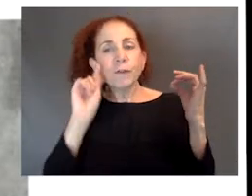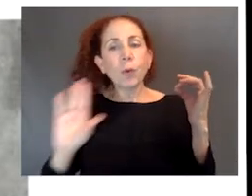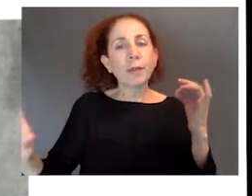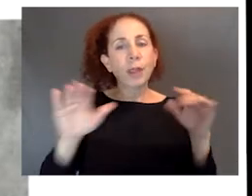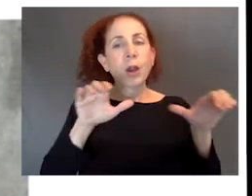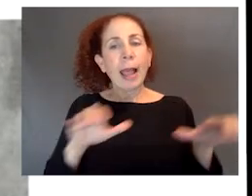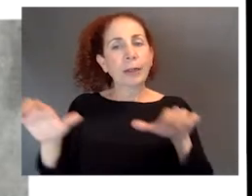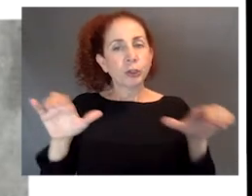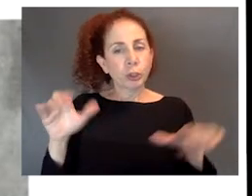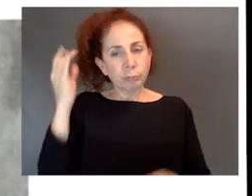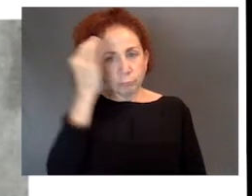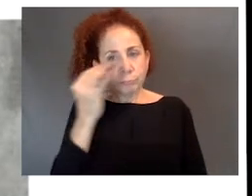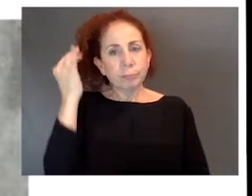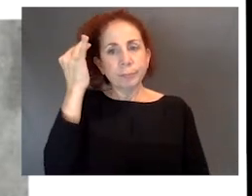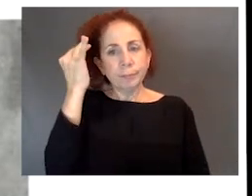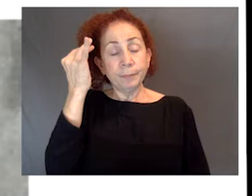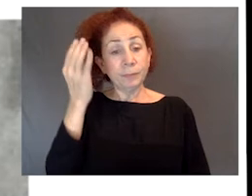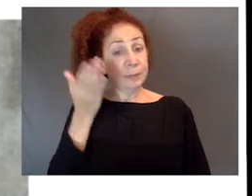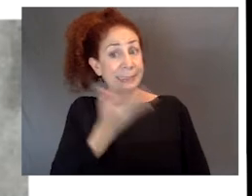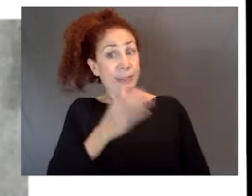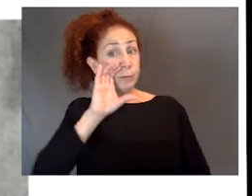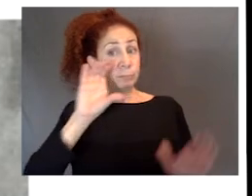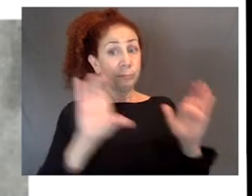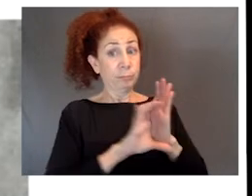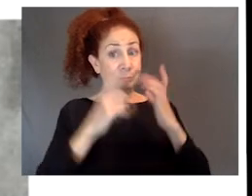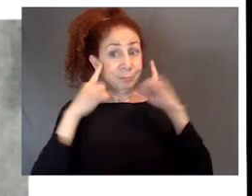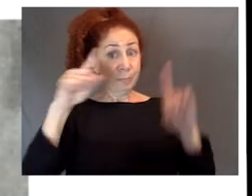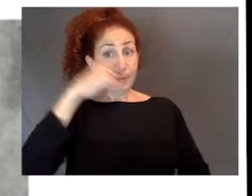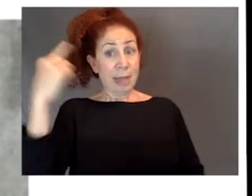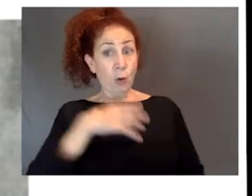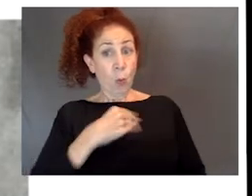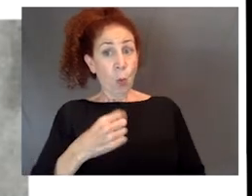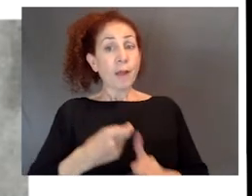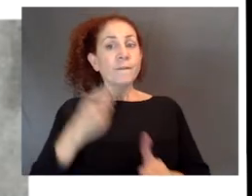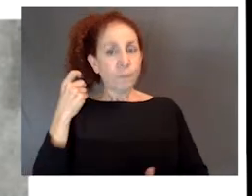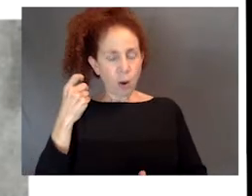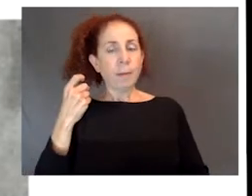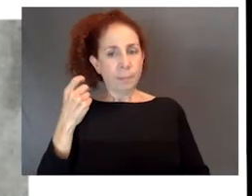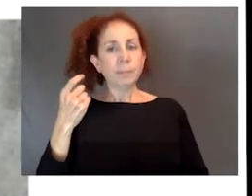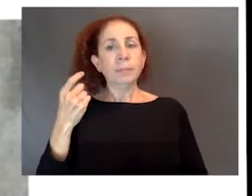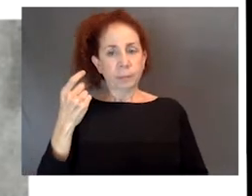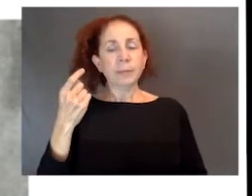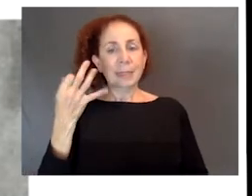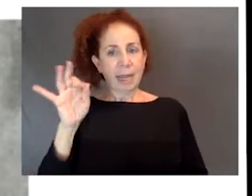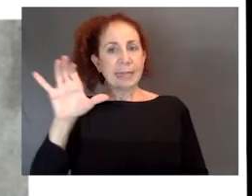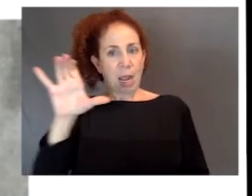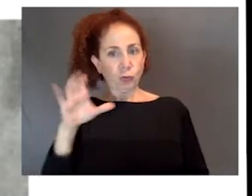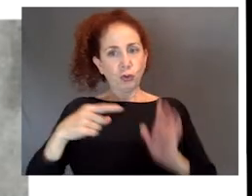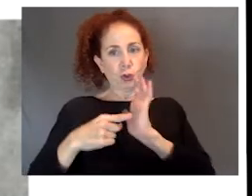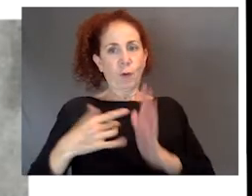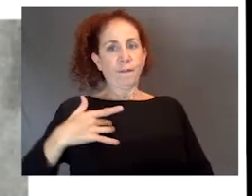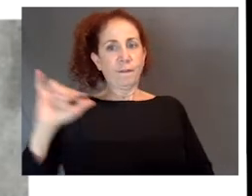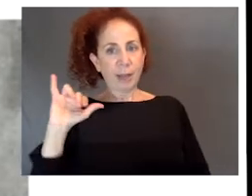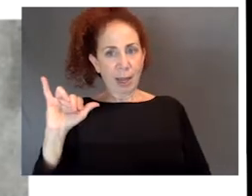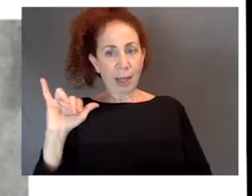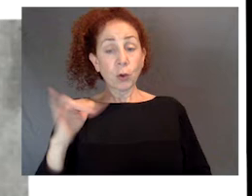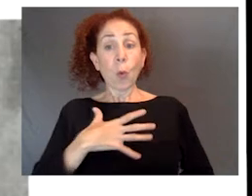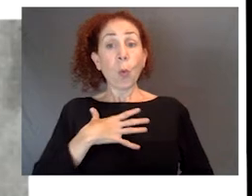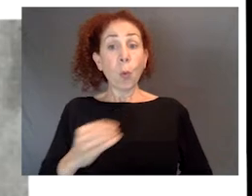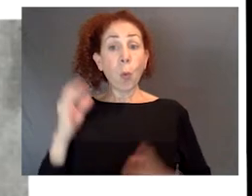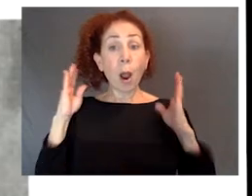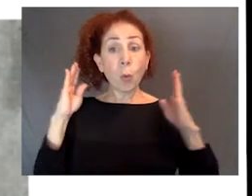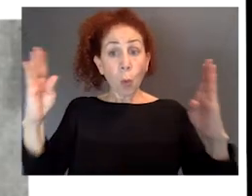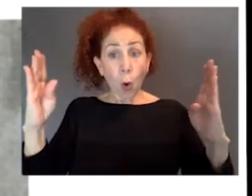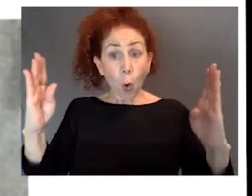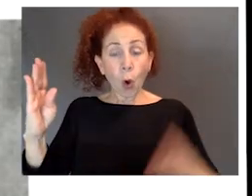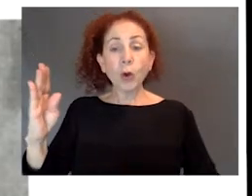one's actions. Here we have a historical black and white photo from the turn of the century that shows these ideals. Pure white